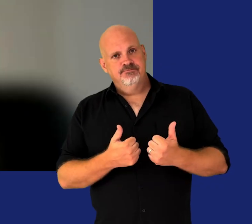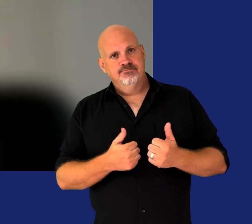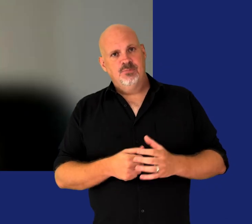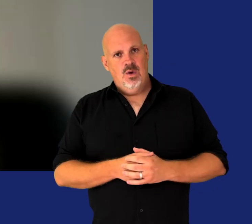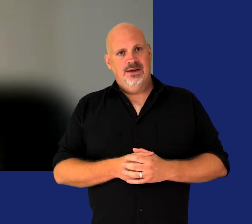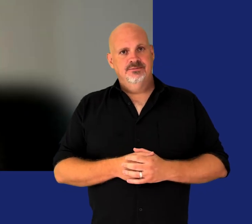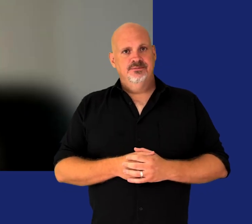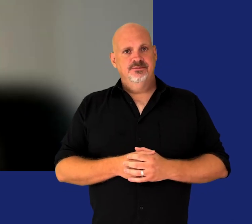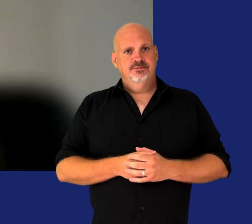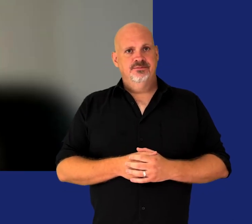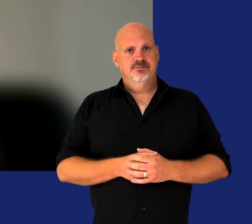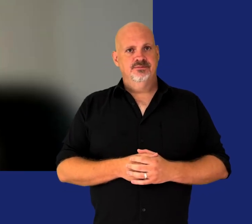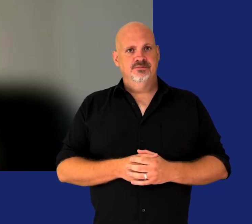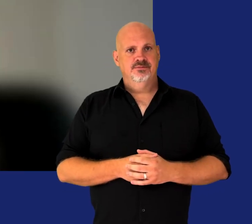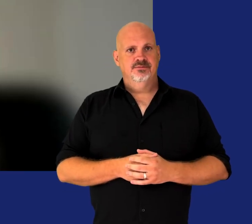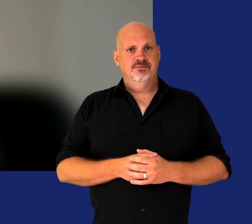Okay.